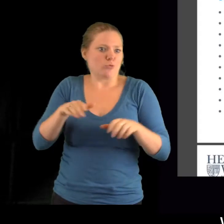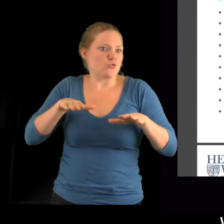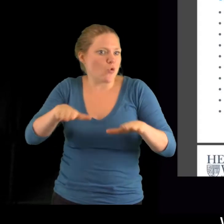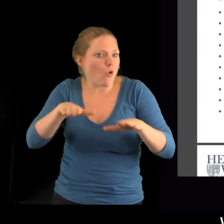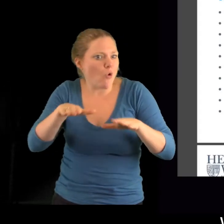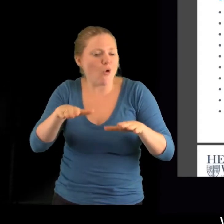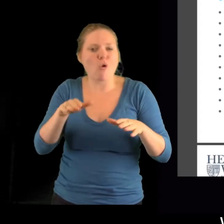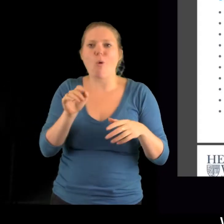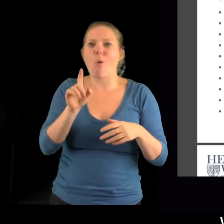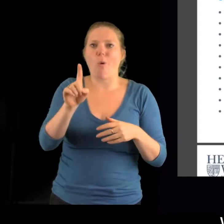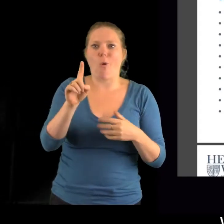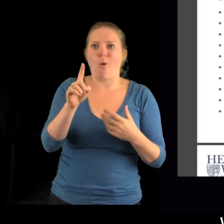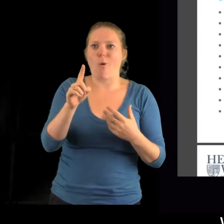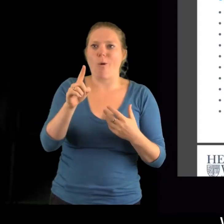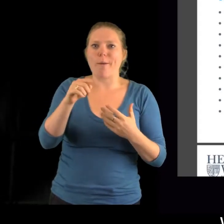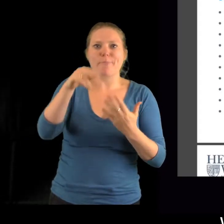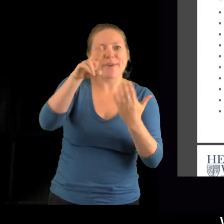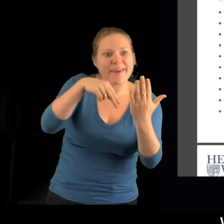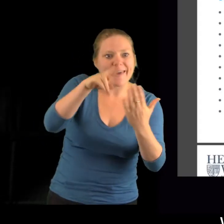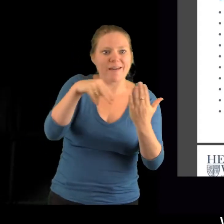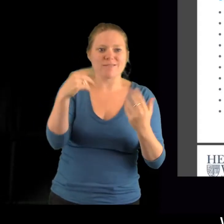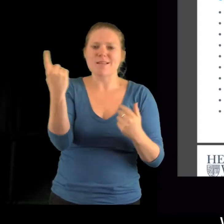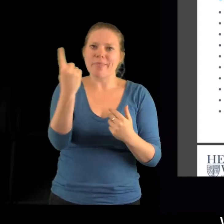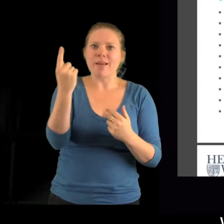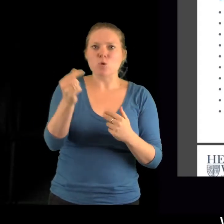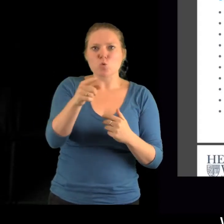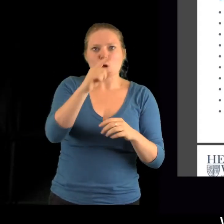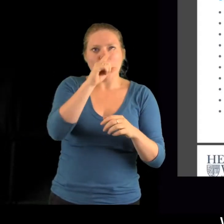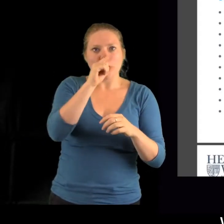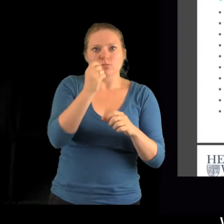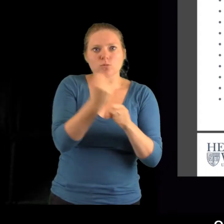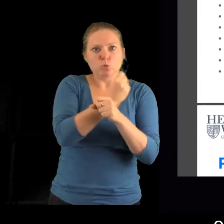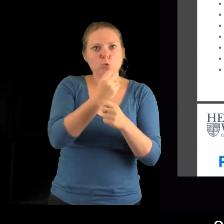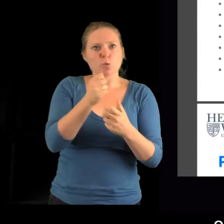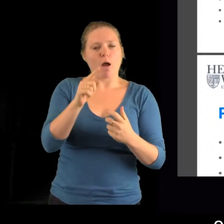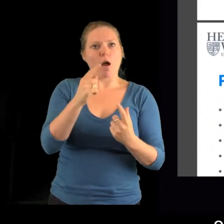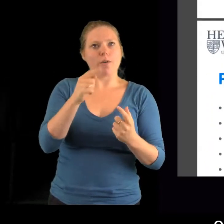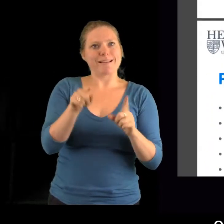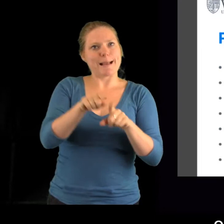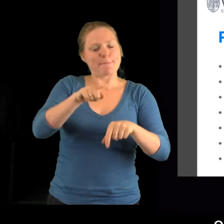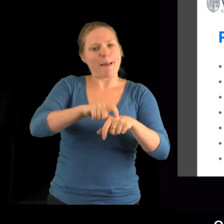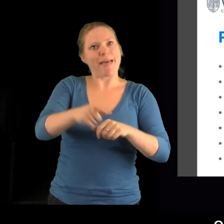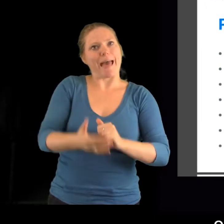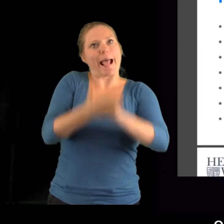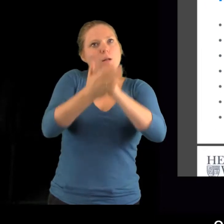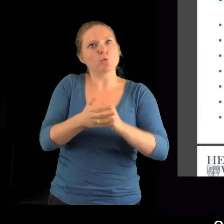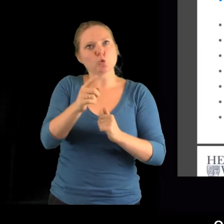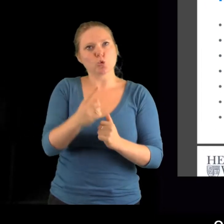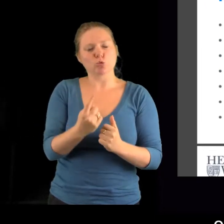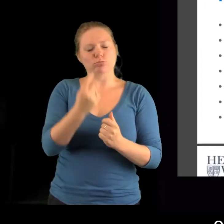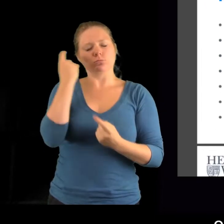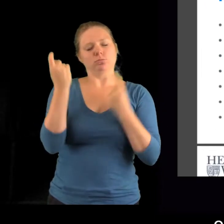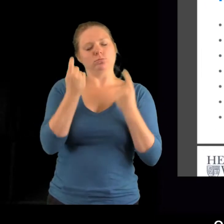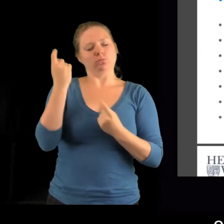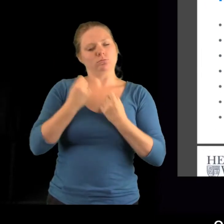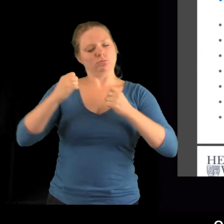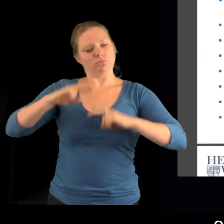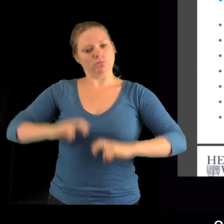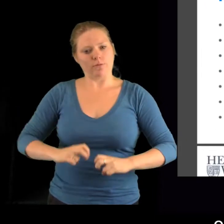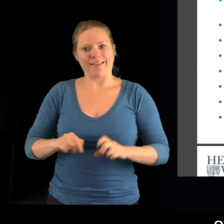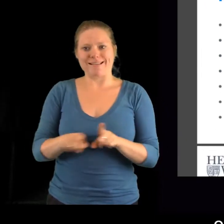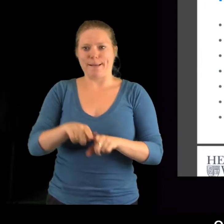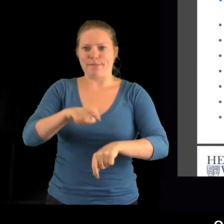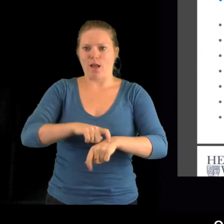What is it that's bringing to light learning? And what are the benefits of it? Yeah, we've talked about